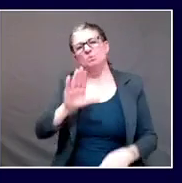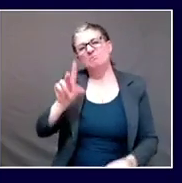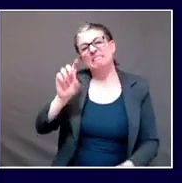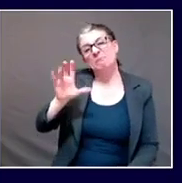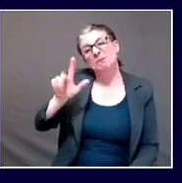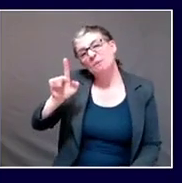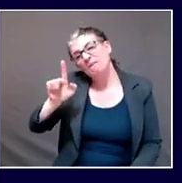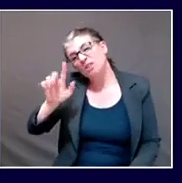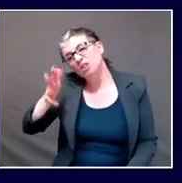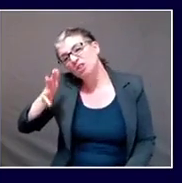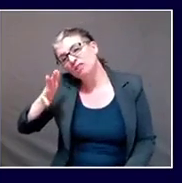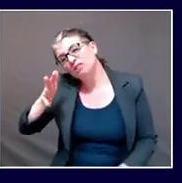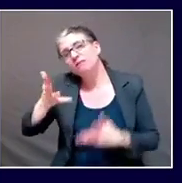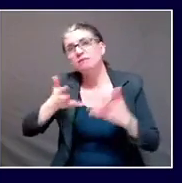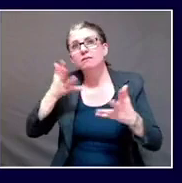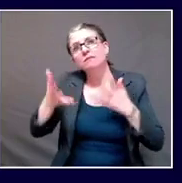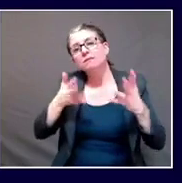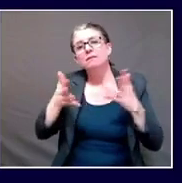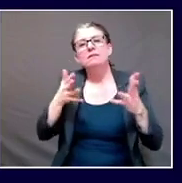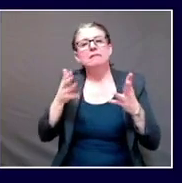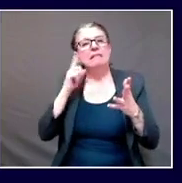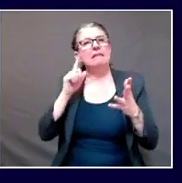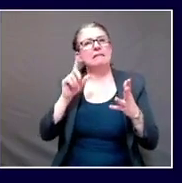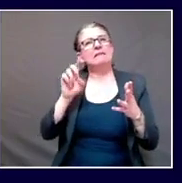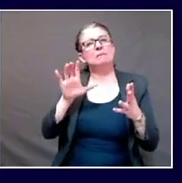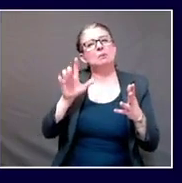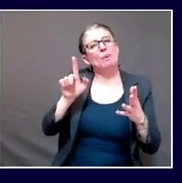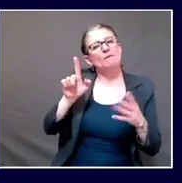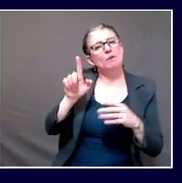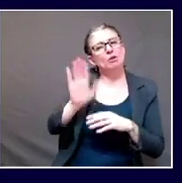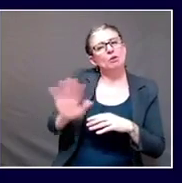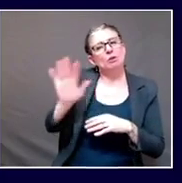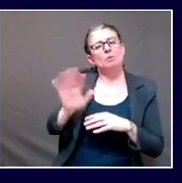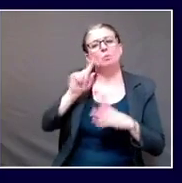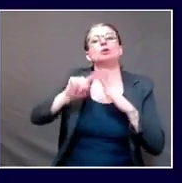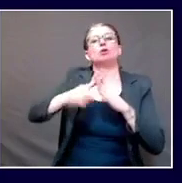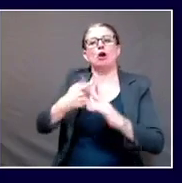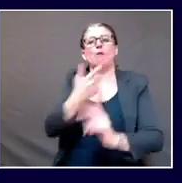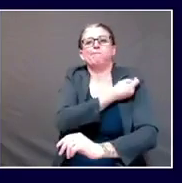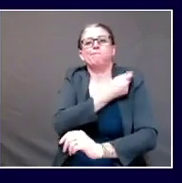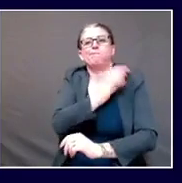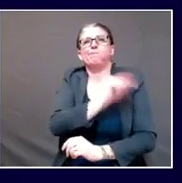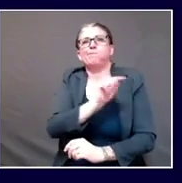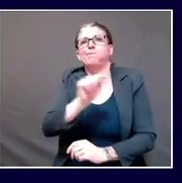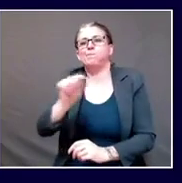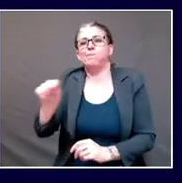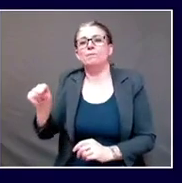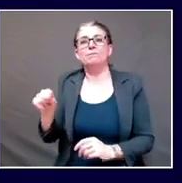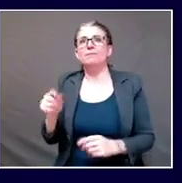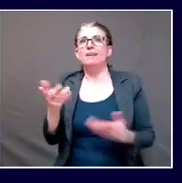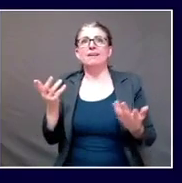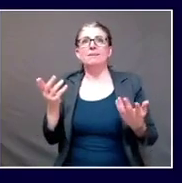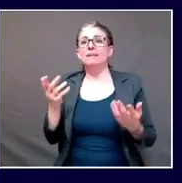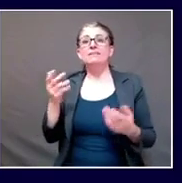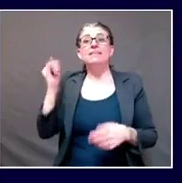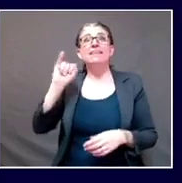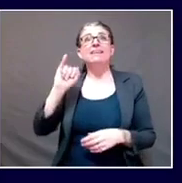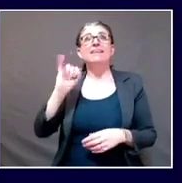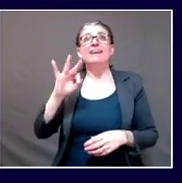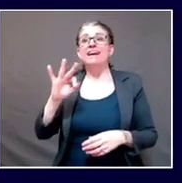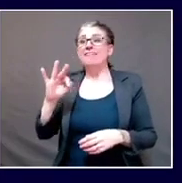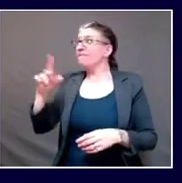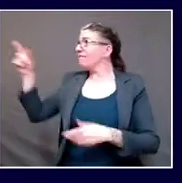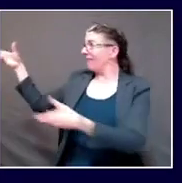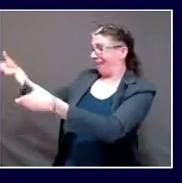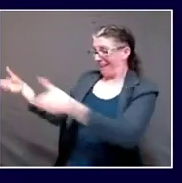December 21st, again, to allow enough time for those things like informed consent, education to family members, all of those things